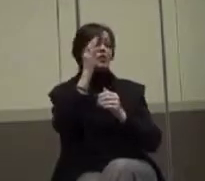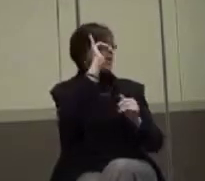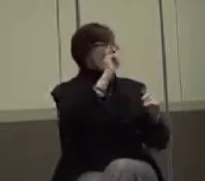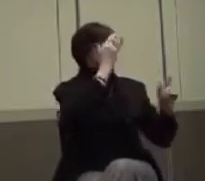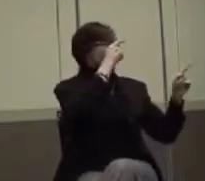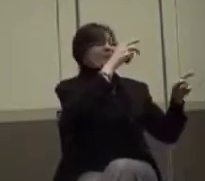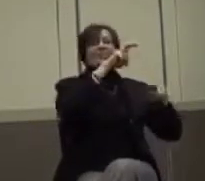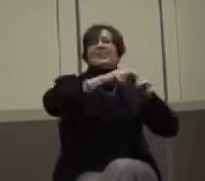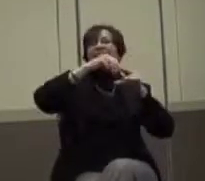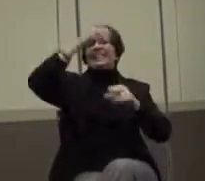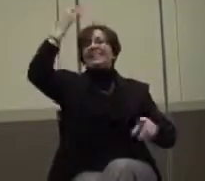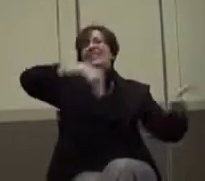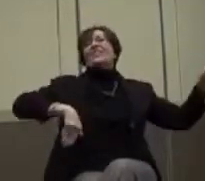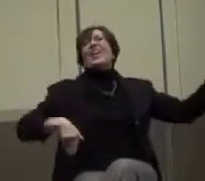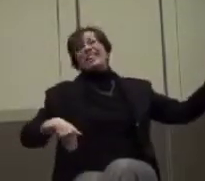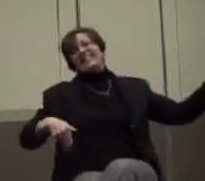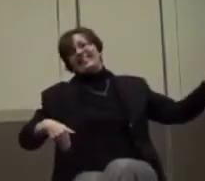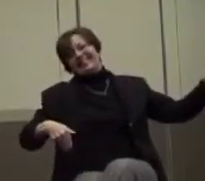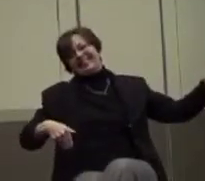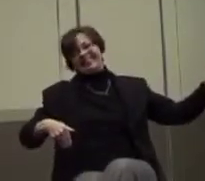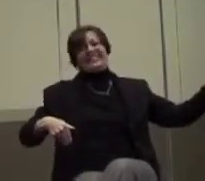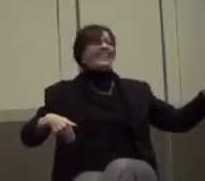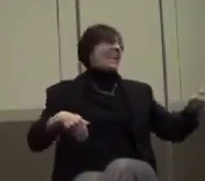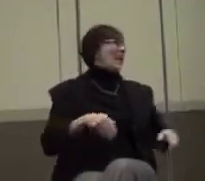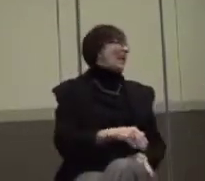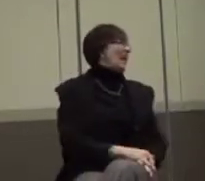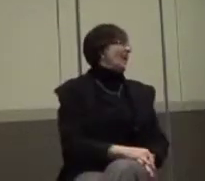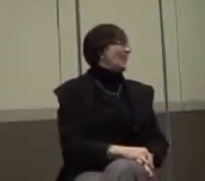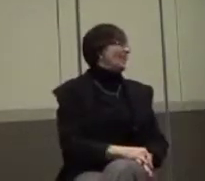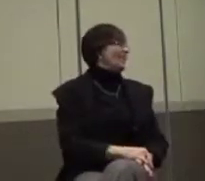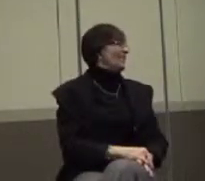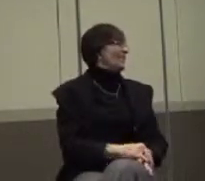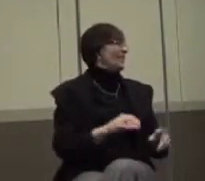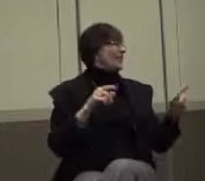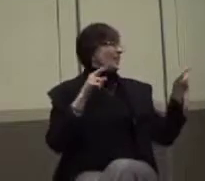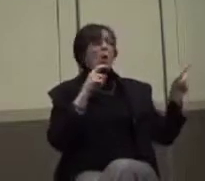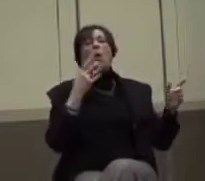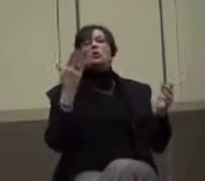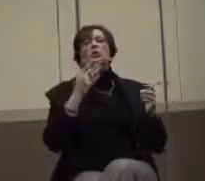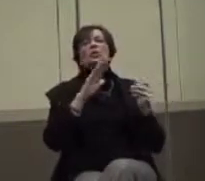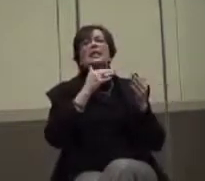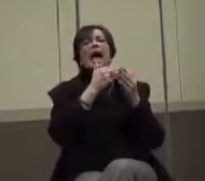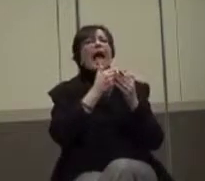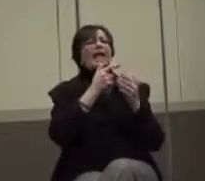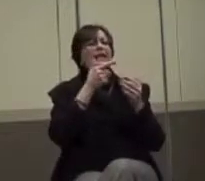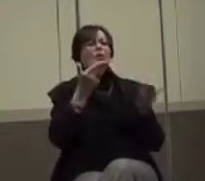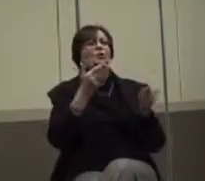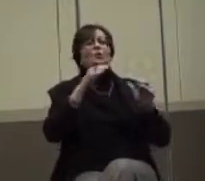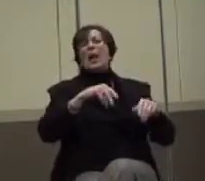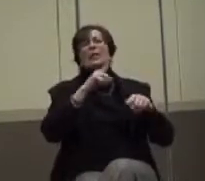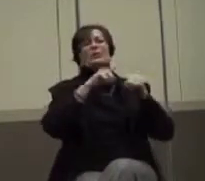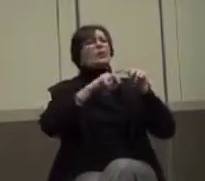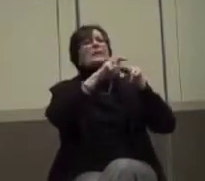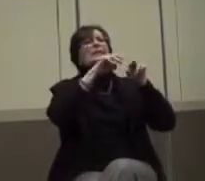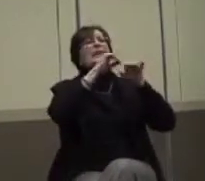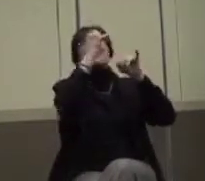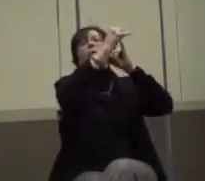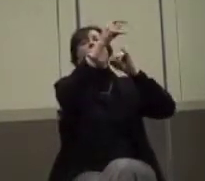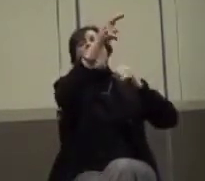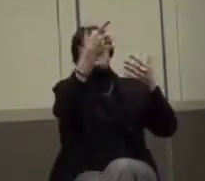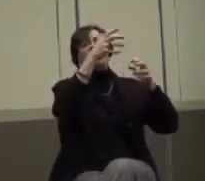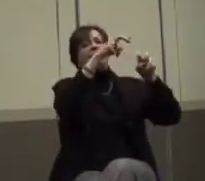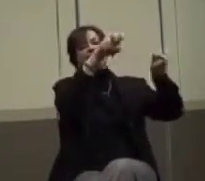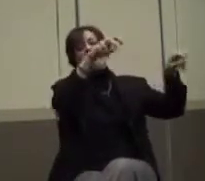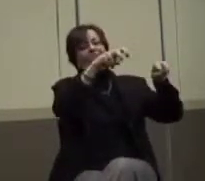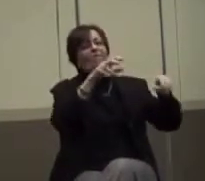sits really in front. Okay? She actually sat in front because she got here too late and didn't get the back seat. Right? Okay? She wants lots of adult attention. Now,